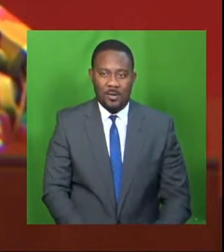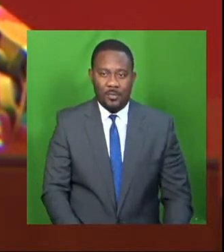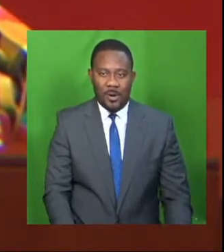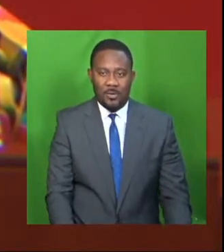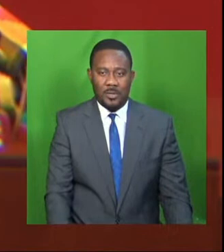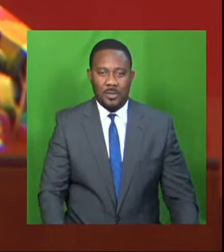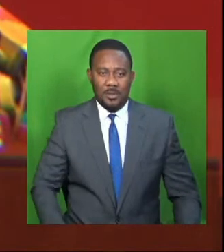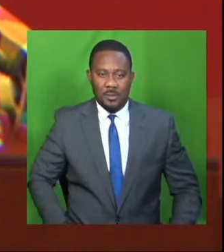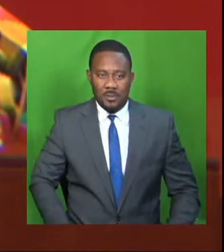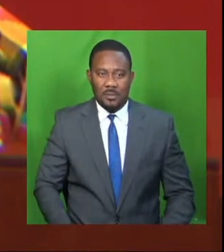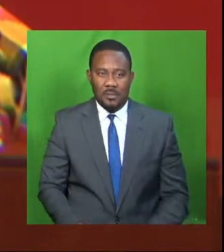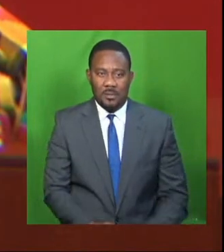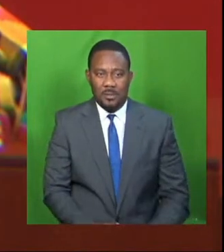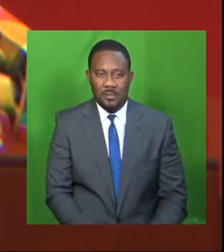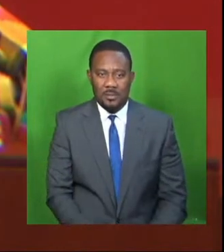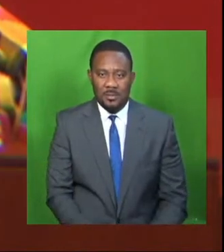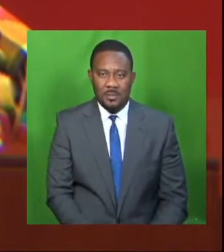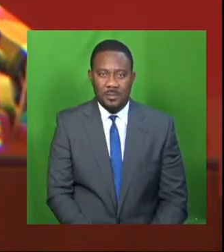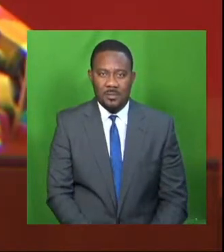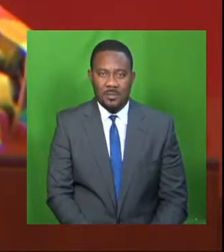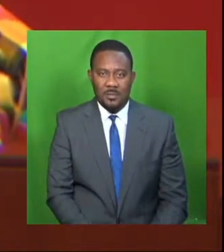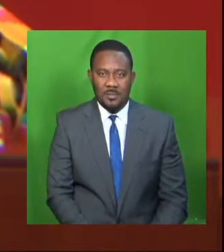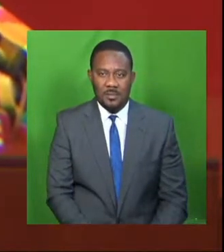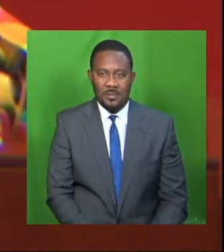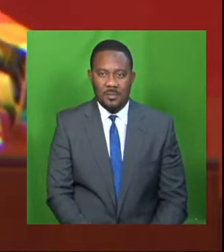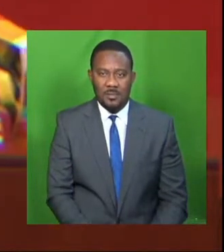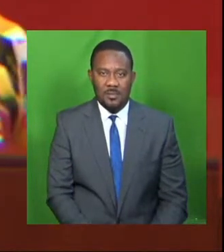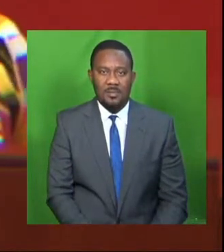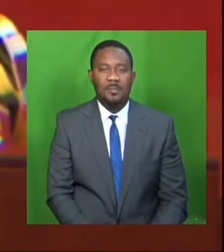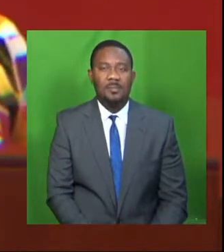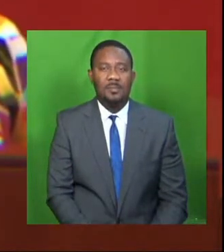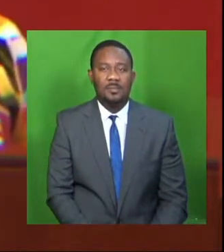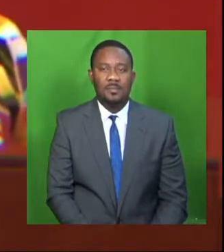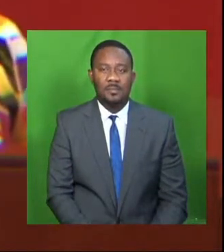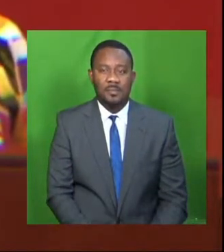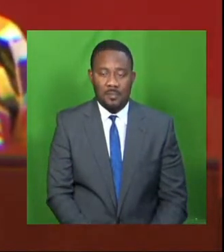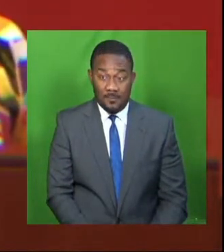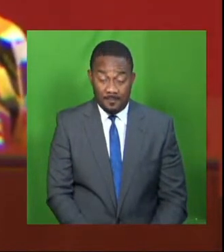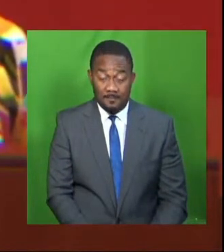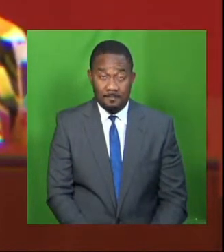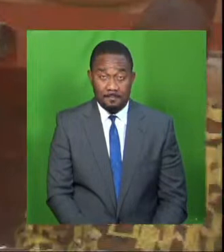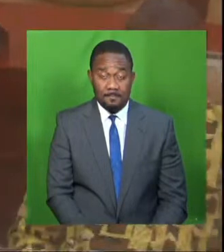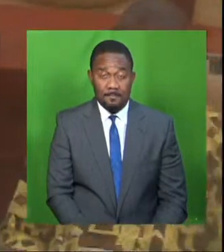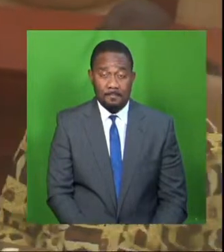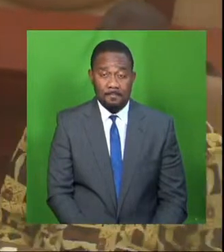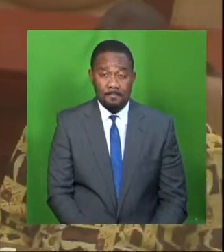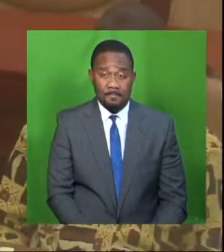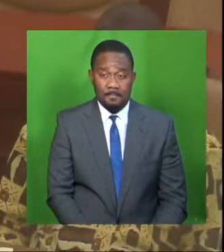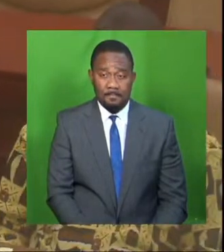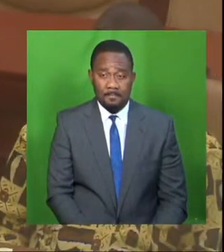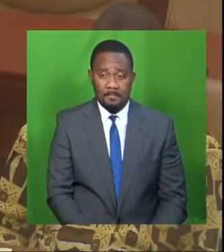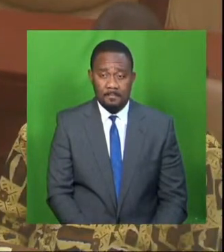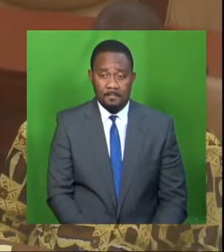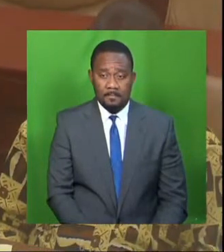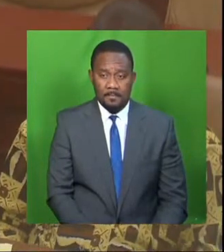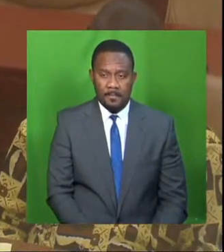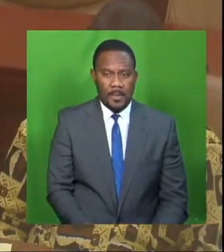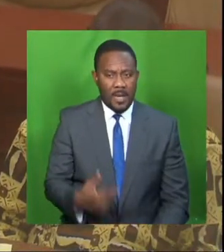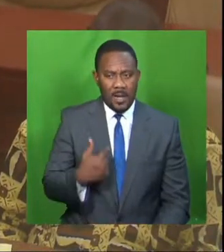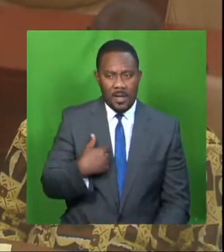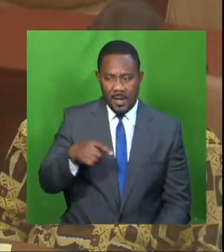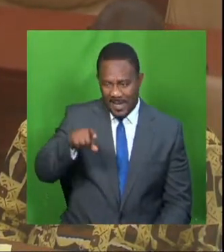Mr. Speaker, if you are not able to account for what has been given to you, we don't add other. And there is no way, Mr. Speaker,